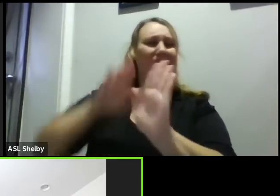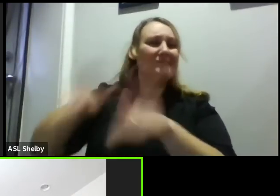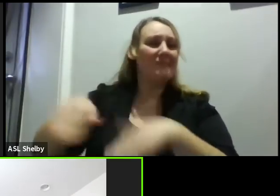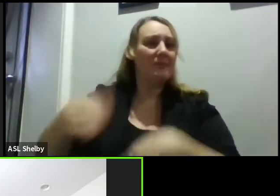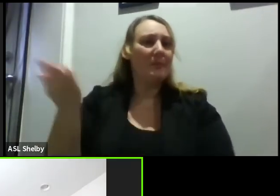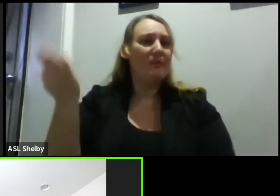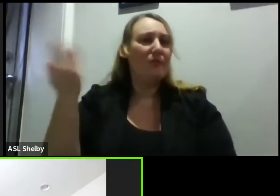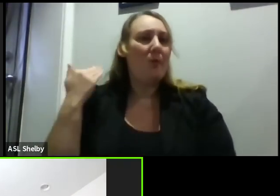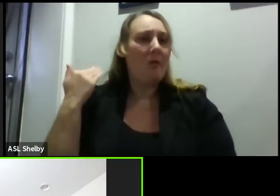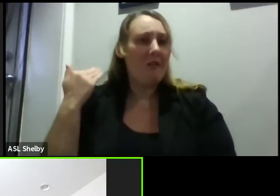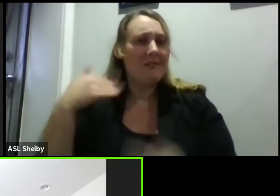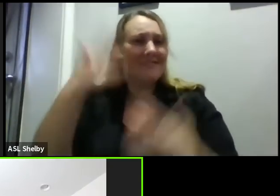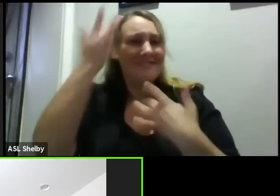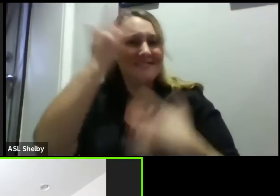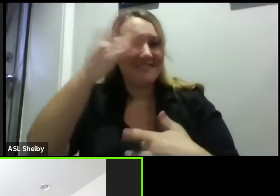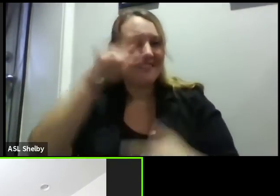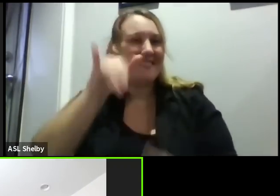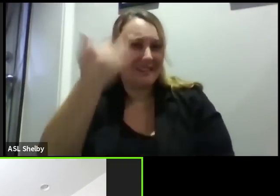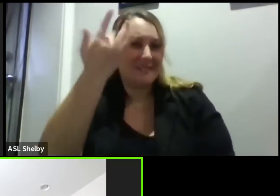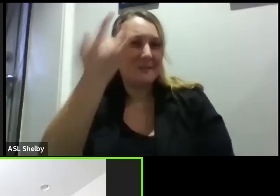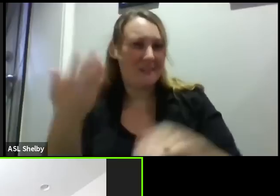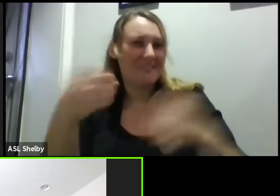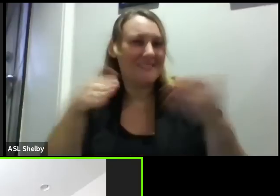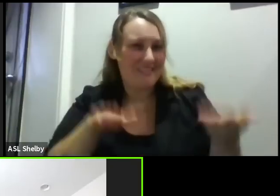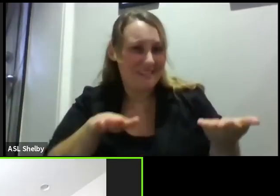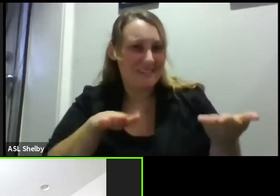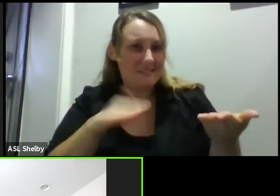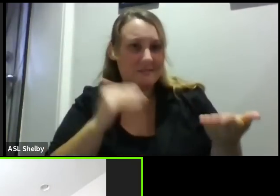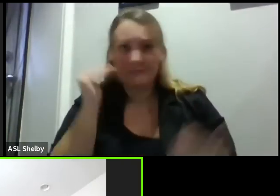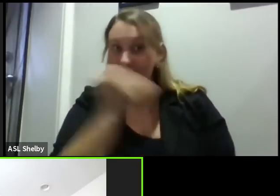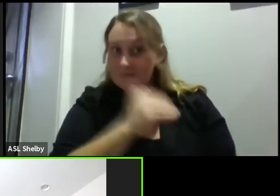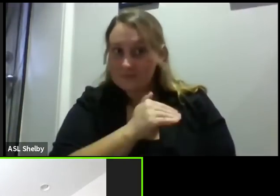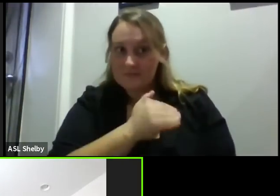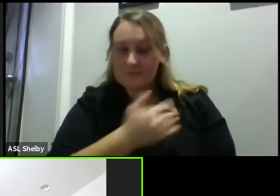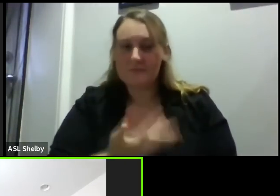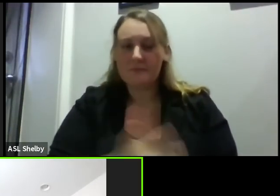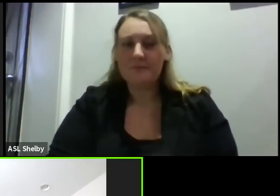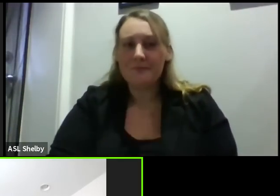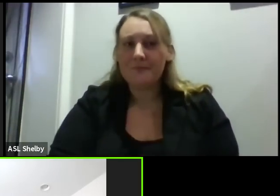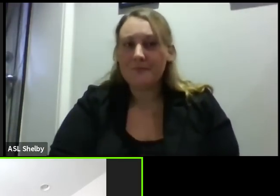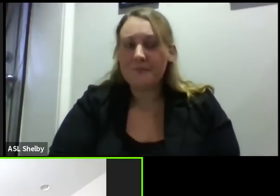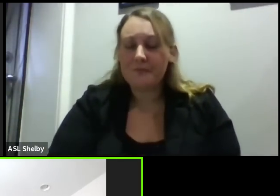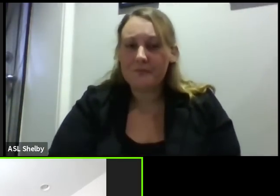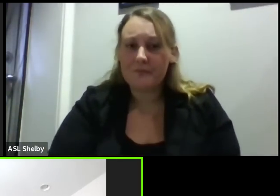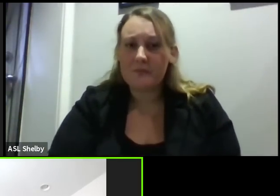was advocated that police not be arresting folks for prostitution,